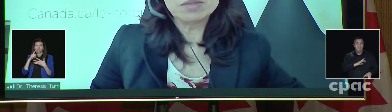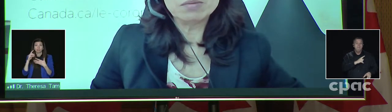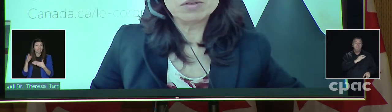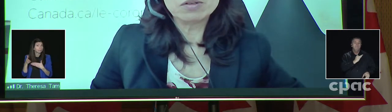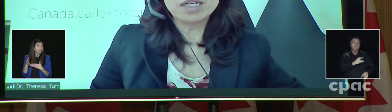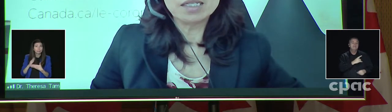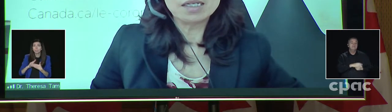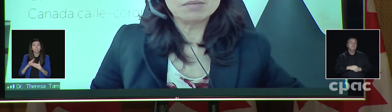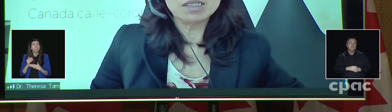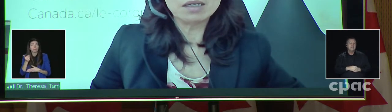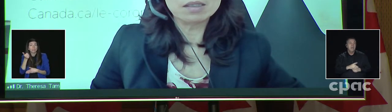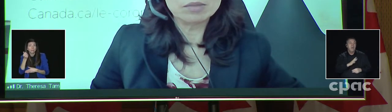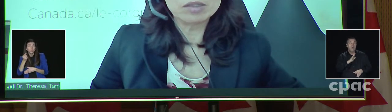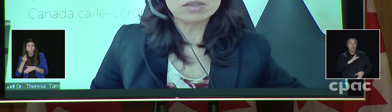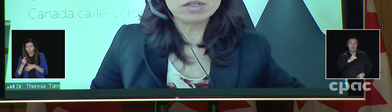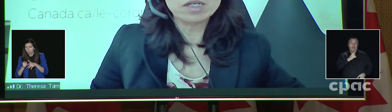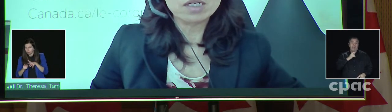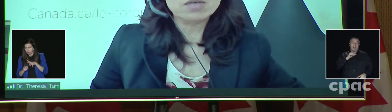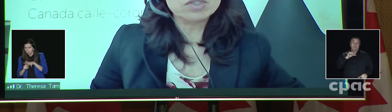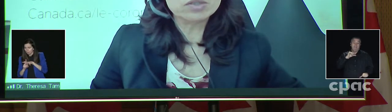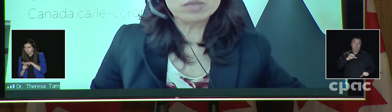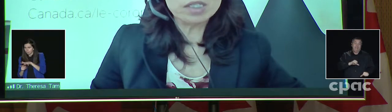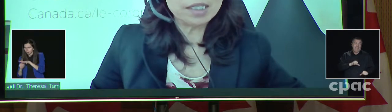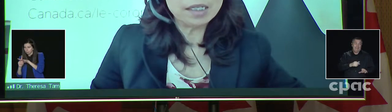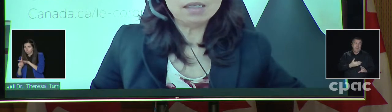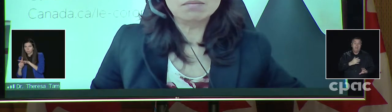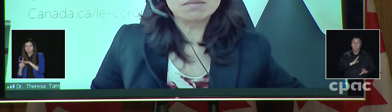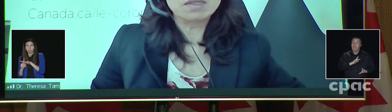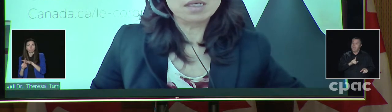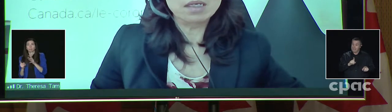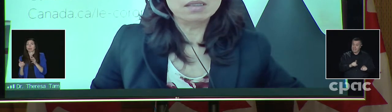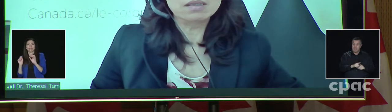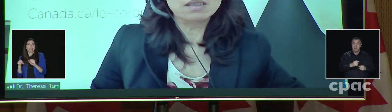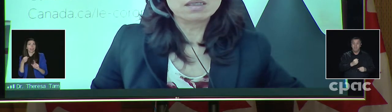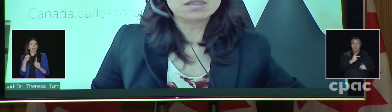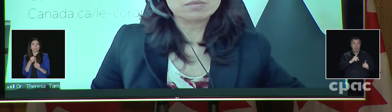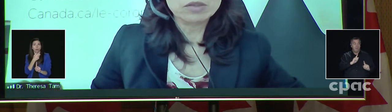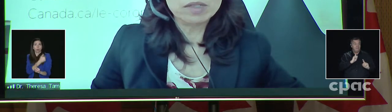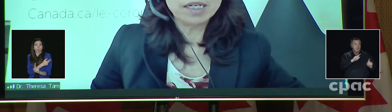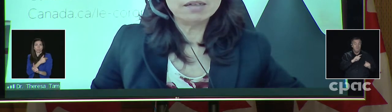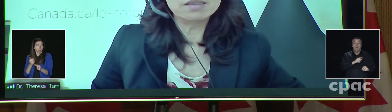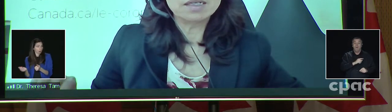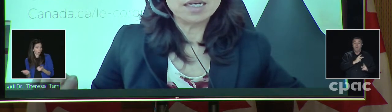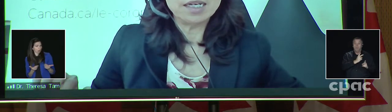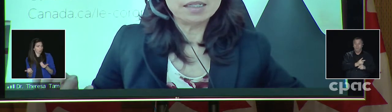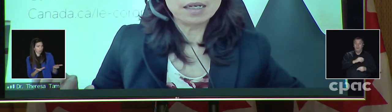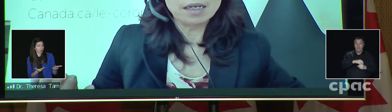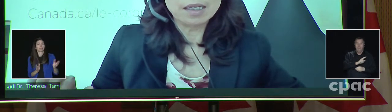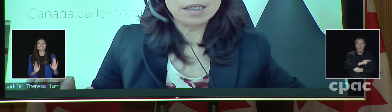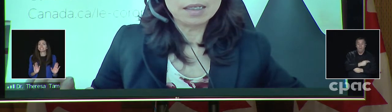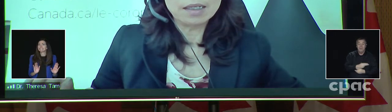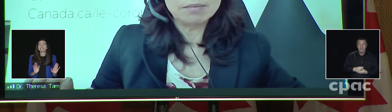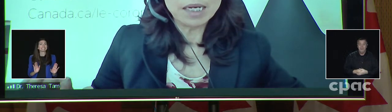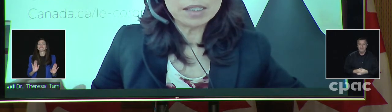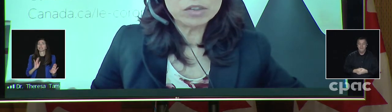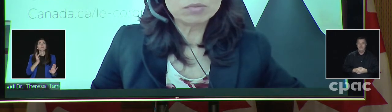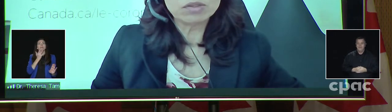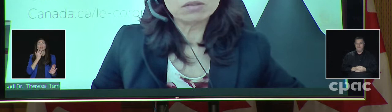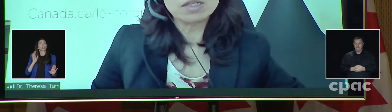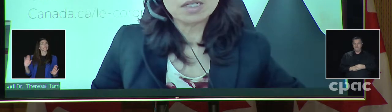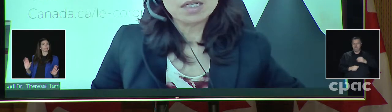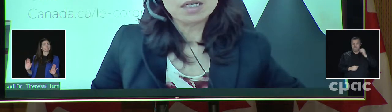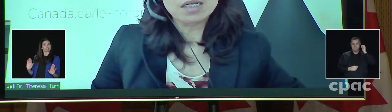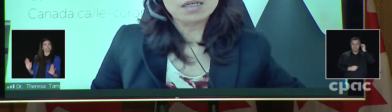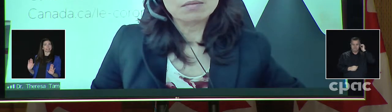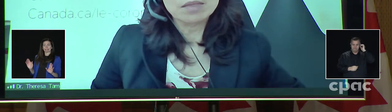number of people ending up in the hospital. So we just want to keep things smoothed out and